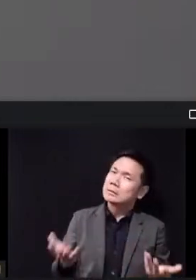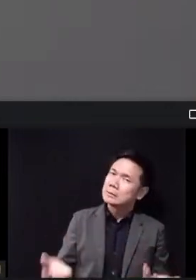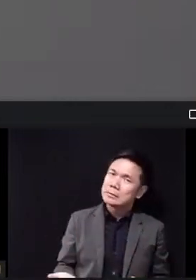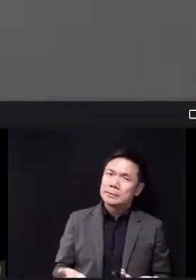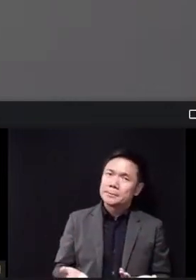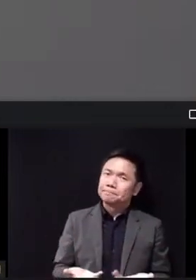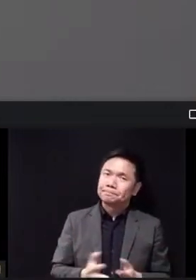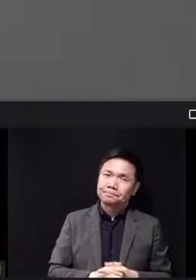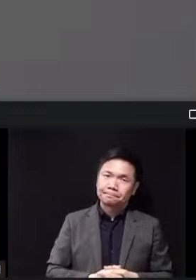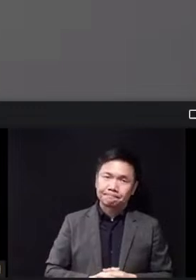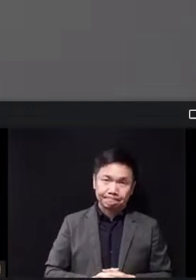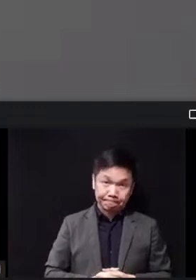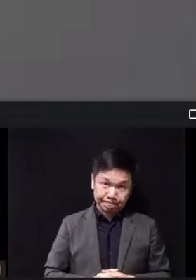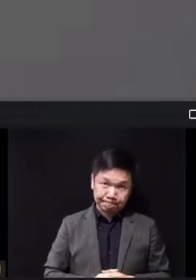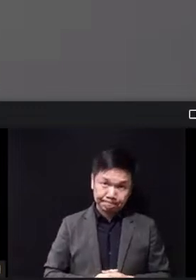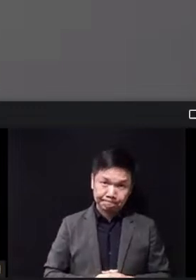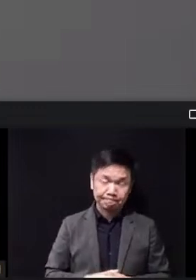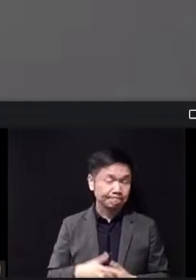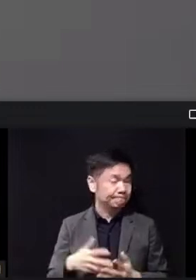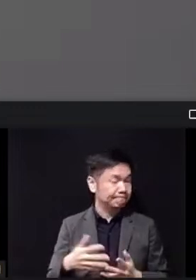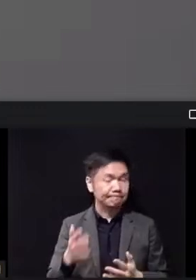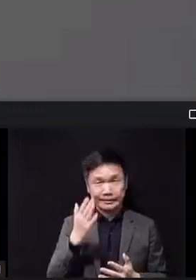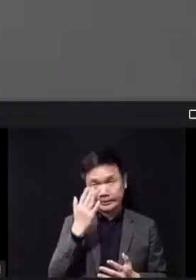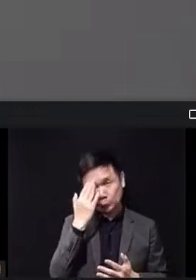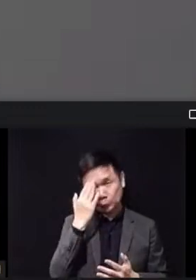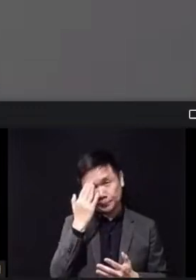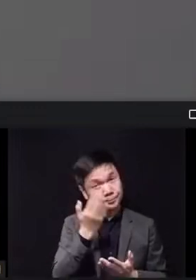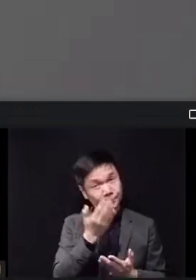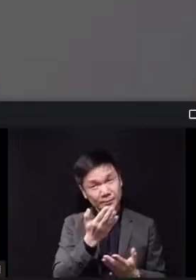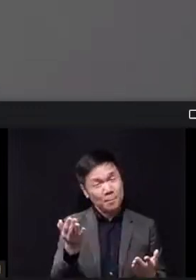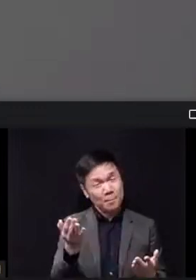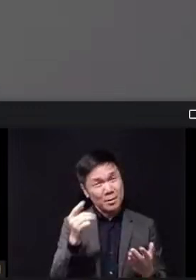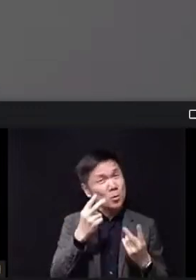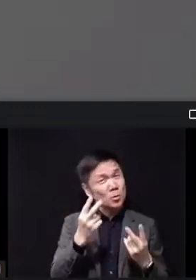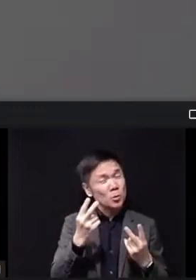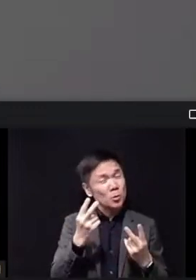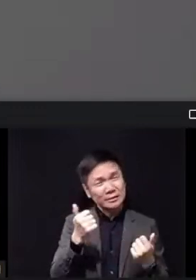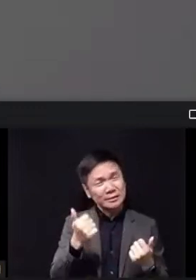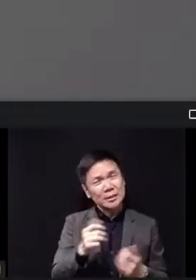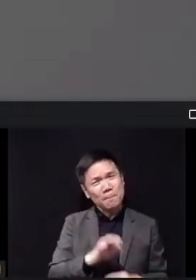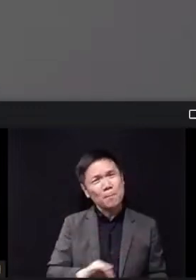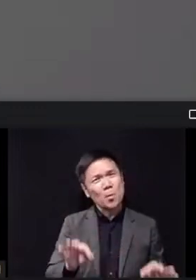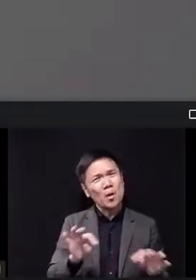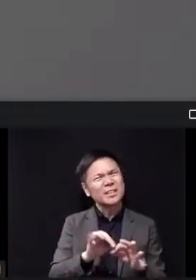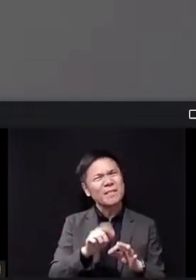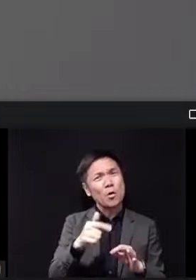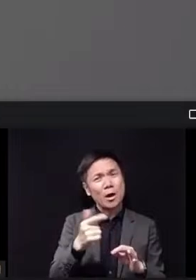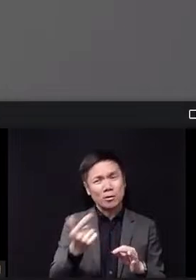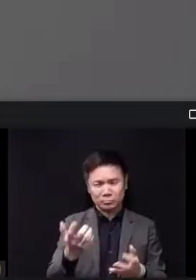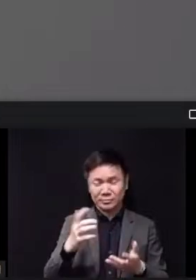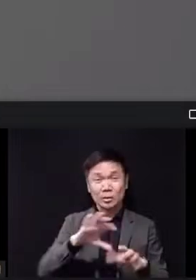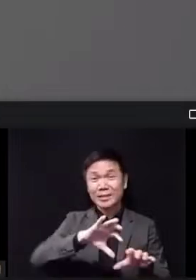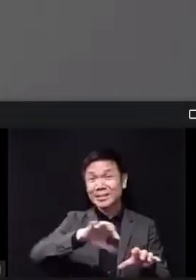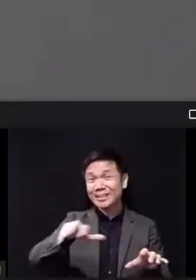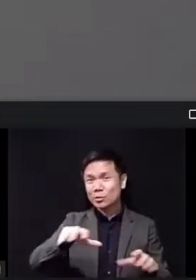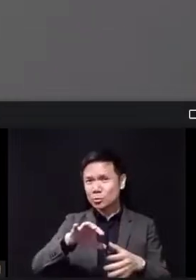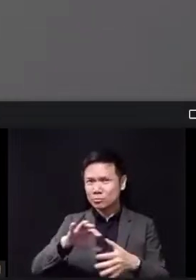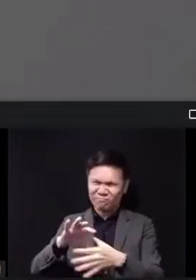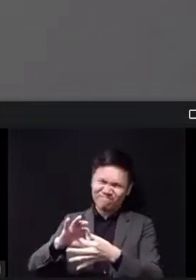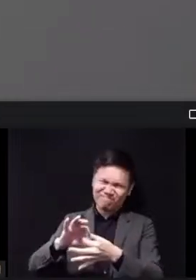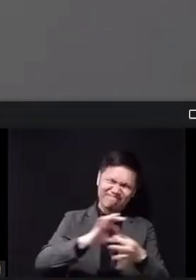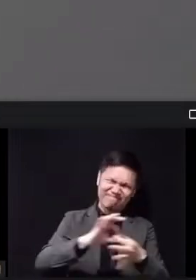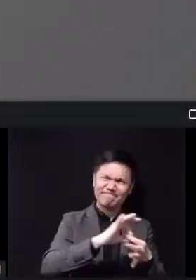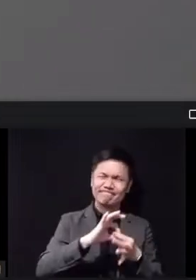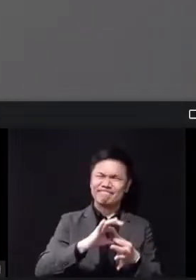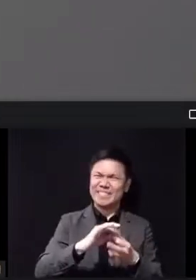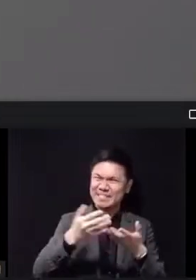And this is just one statistic, but underscores the need for strengthened regional collaboration now more than